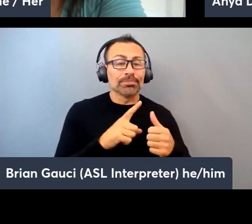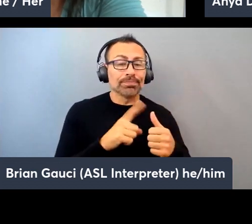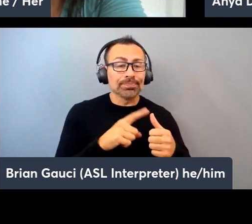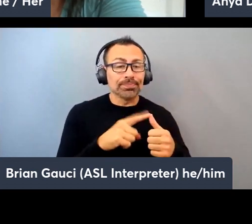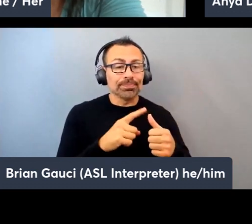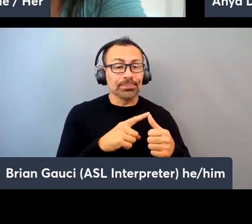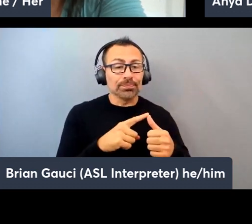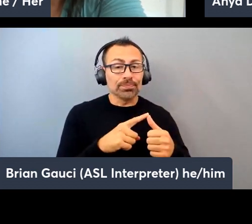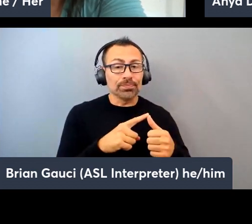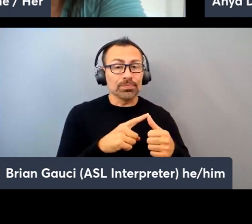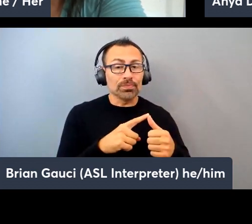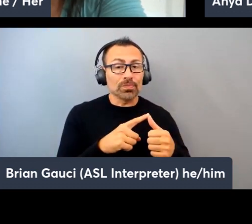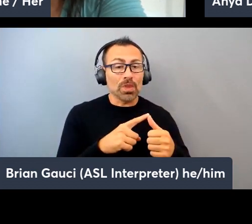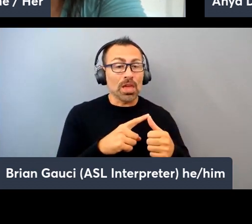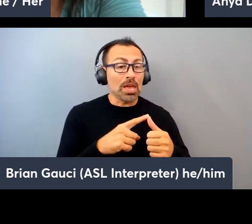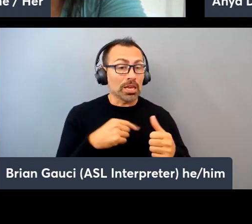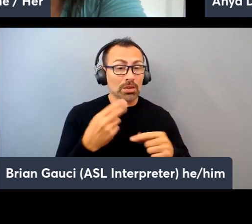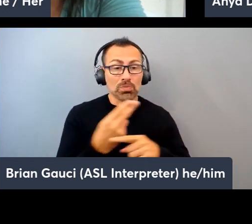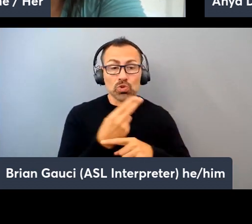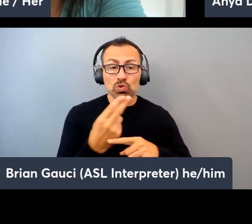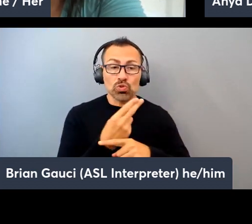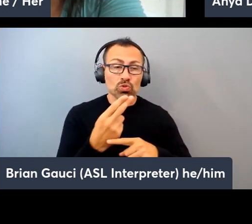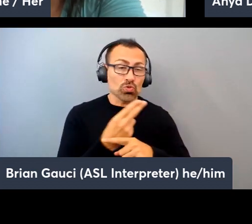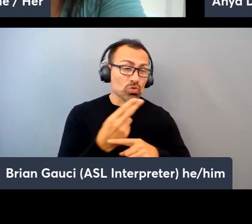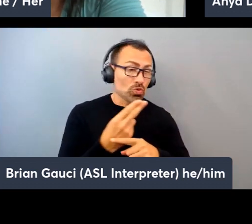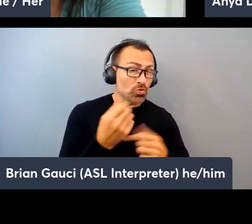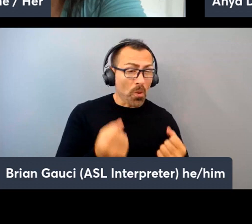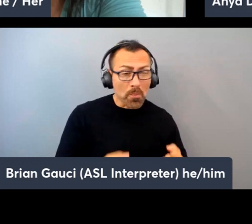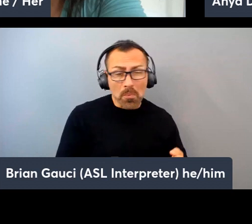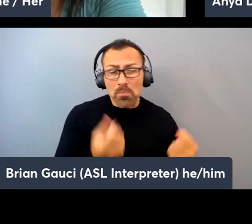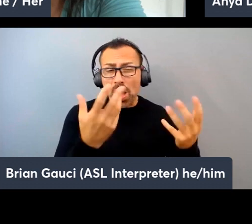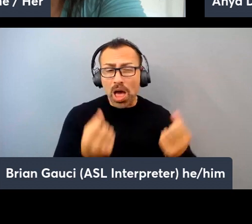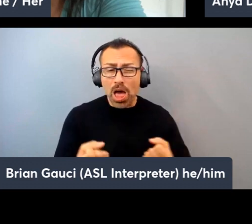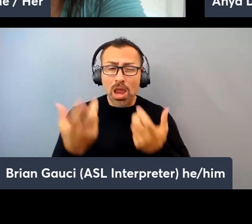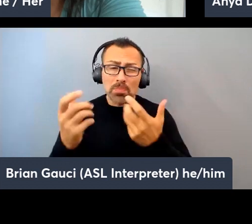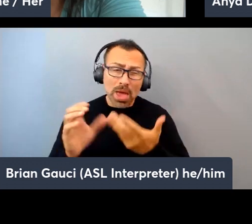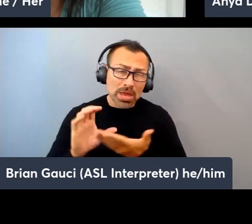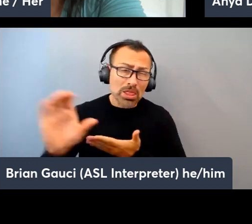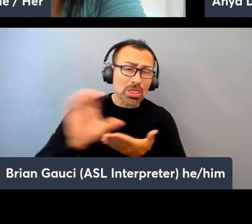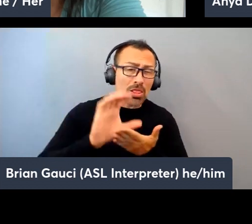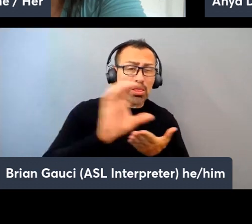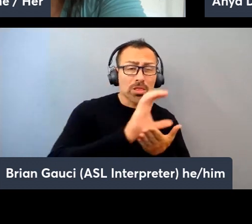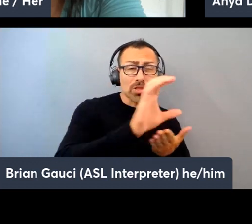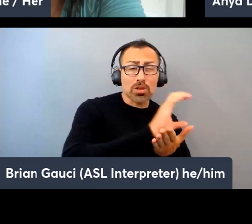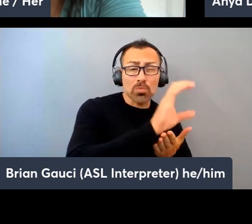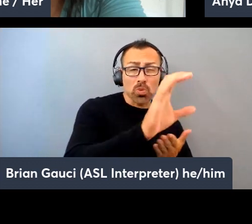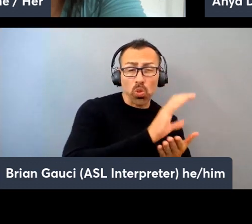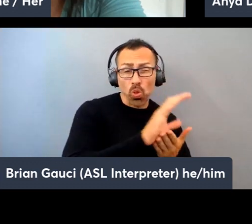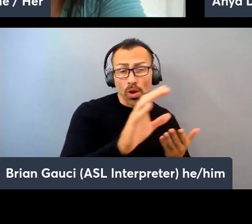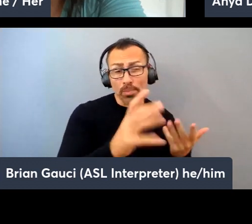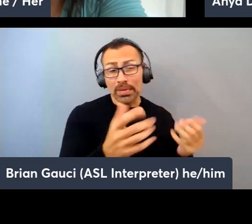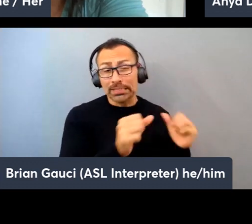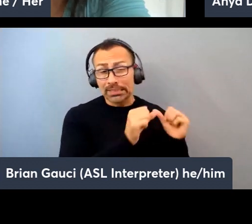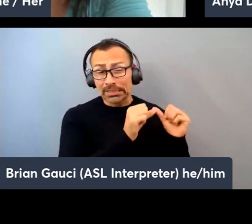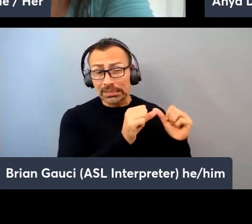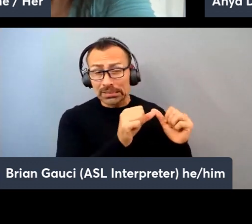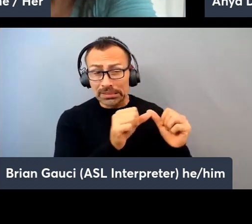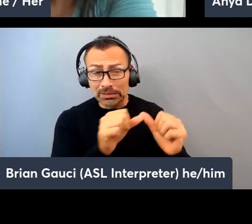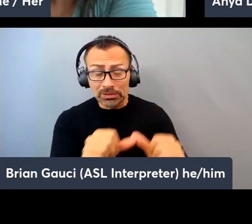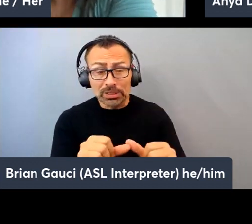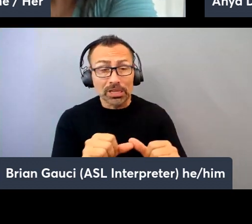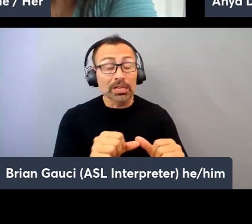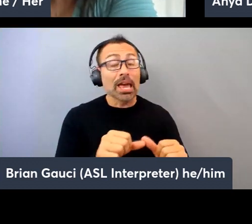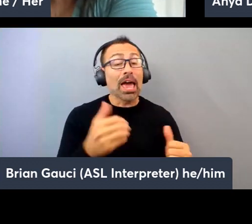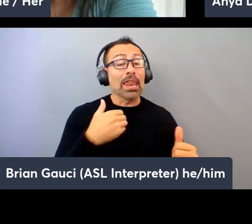we could have robust and resilient deployments, right, with an automatic failback, so that if something goes wrong after while we're deploying